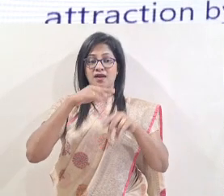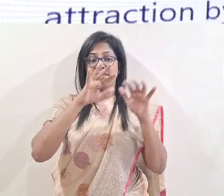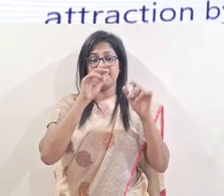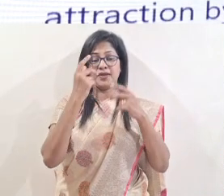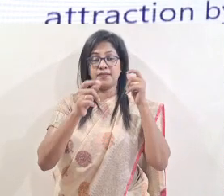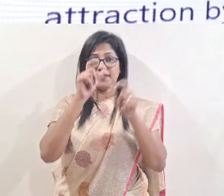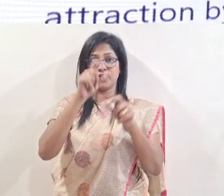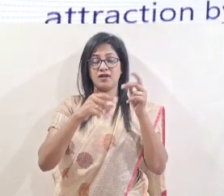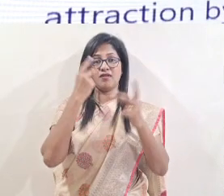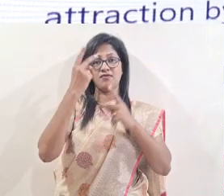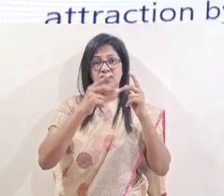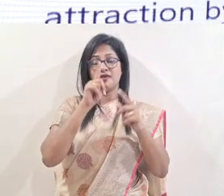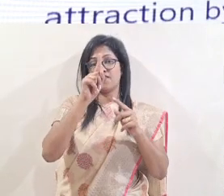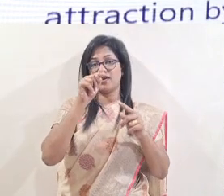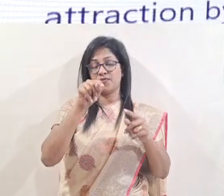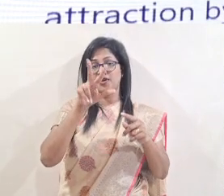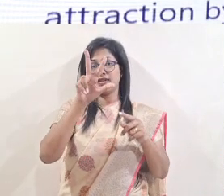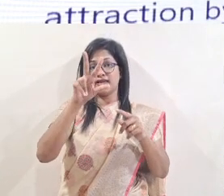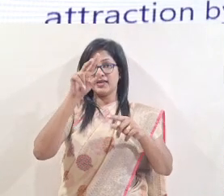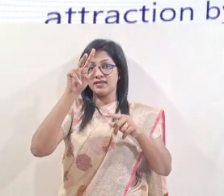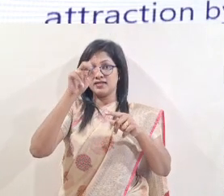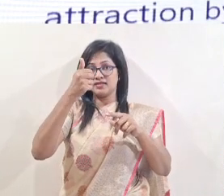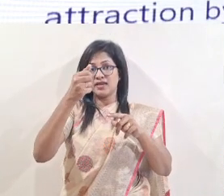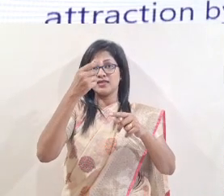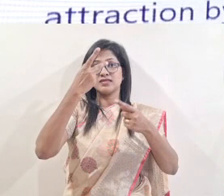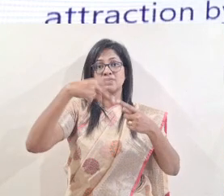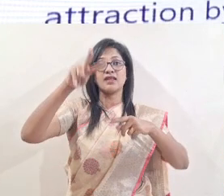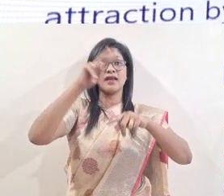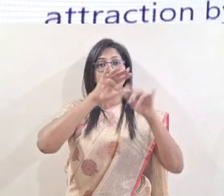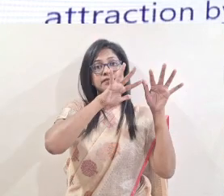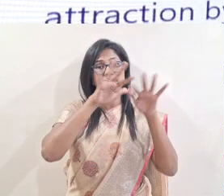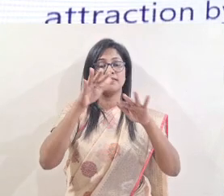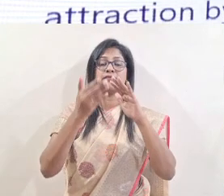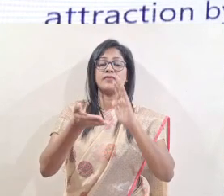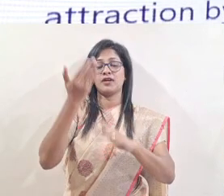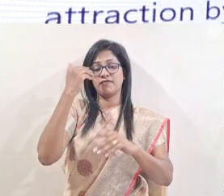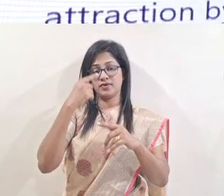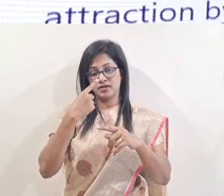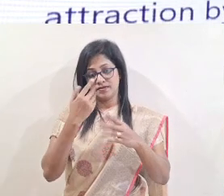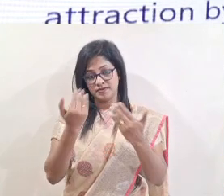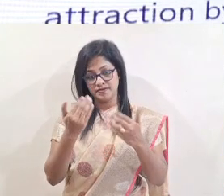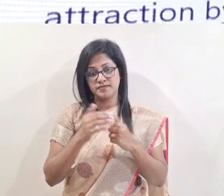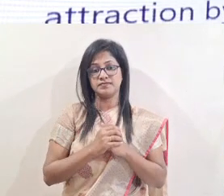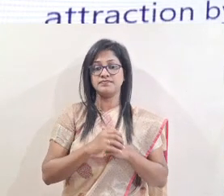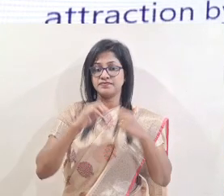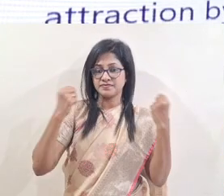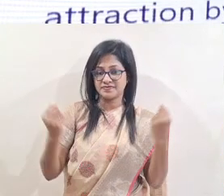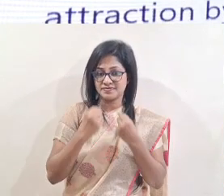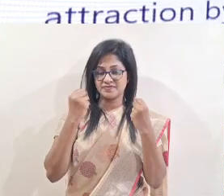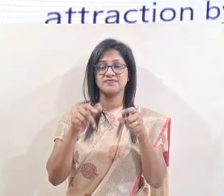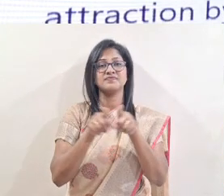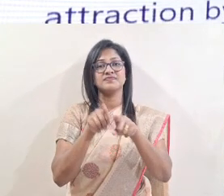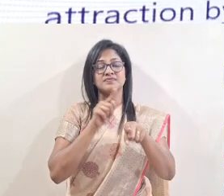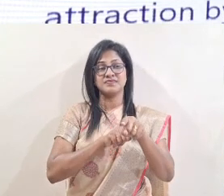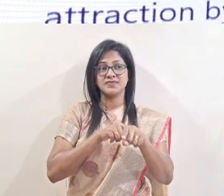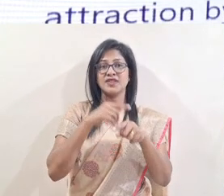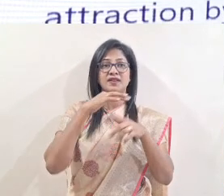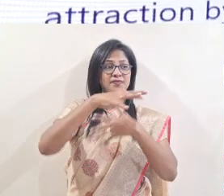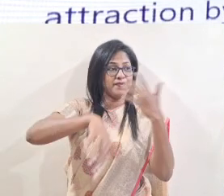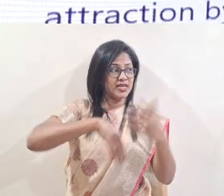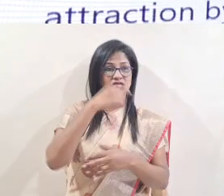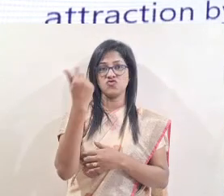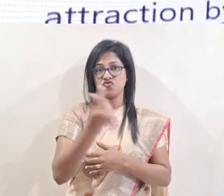by 1.86 times. So similarly, the activity types, we have seen that these mixed use streets actually show